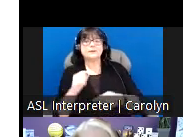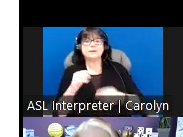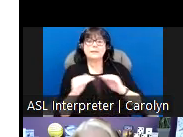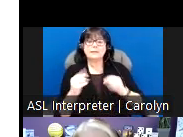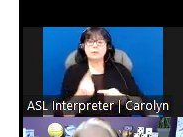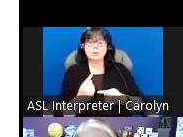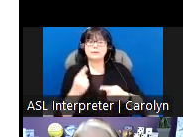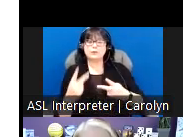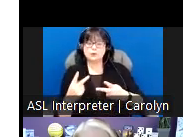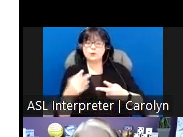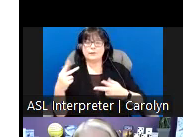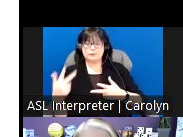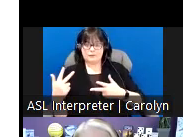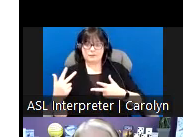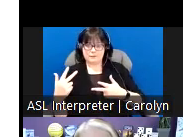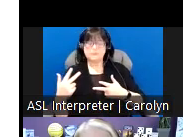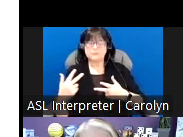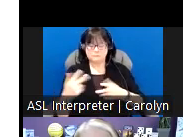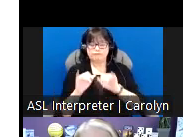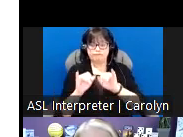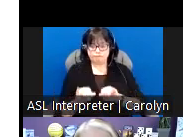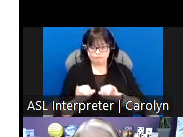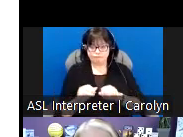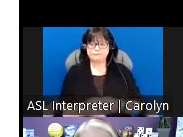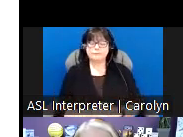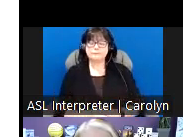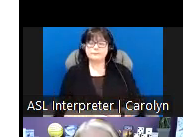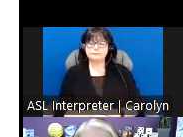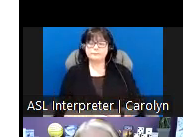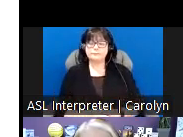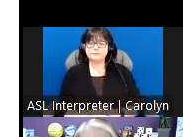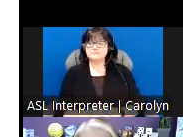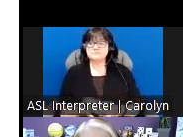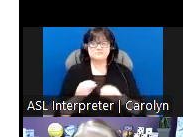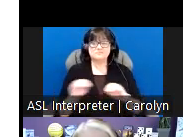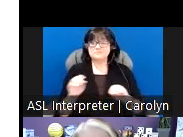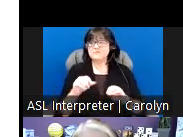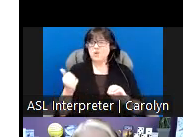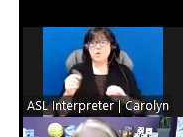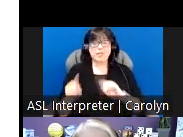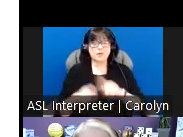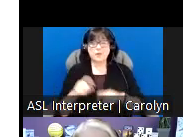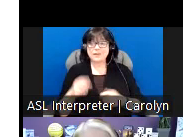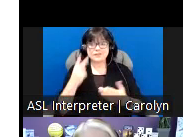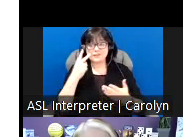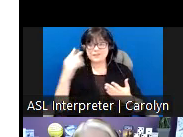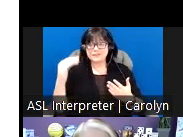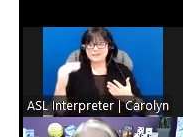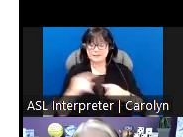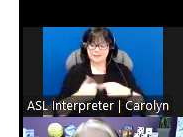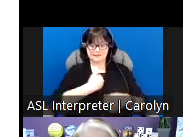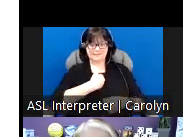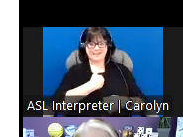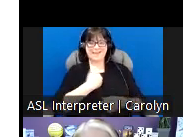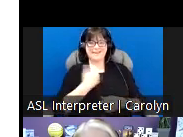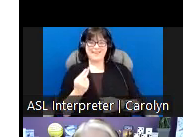3. Okay. I'm not seeing any other questions. I just wanted to ask one myself